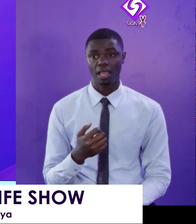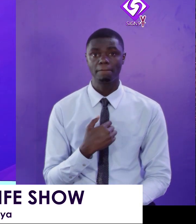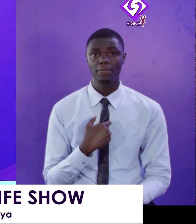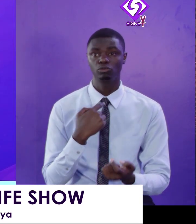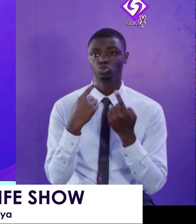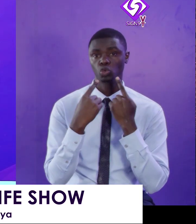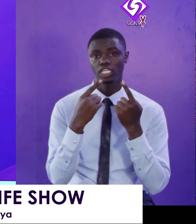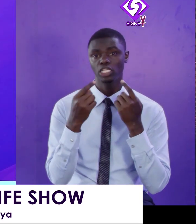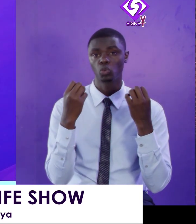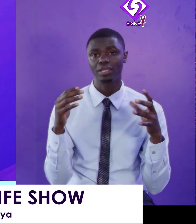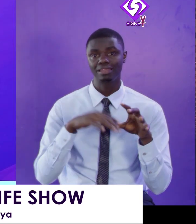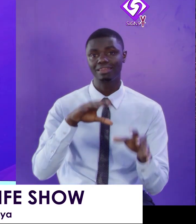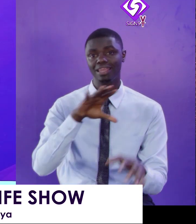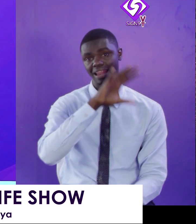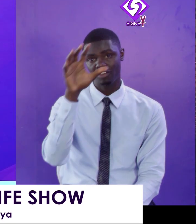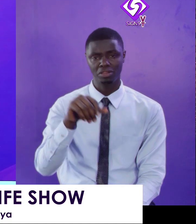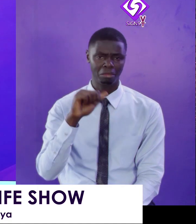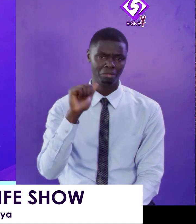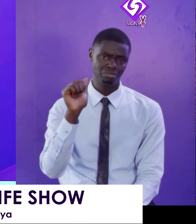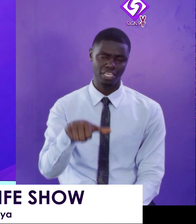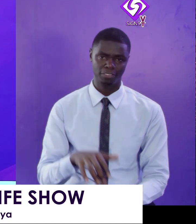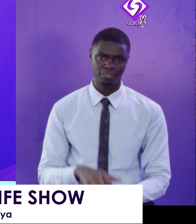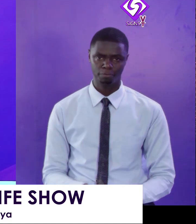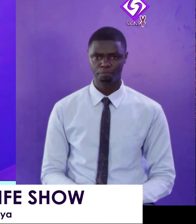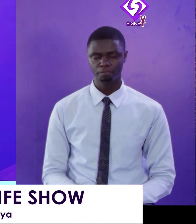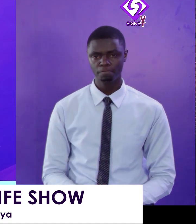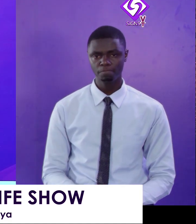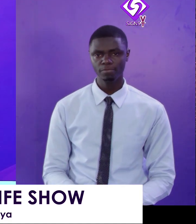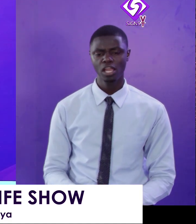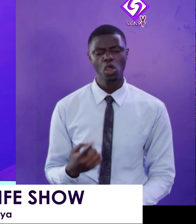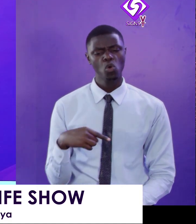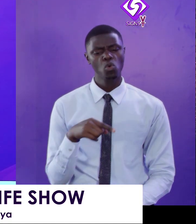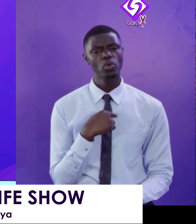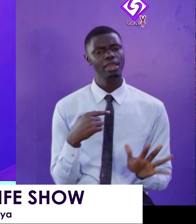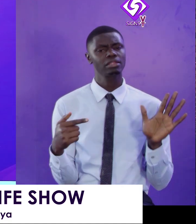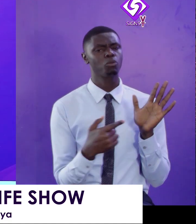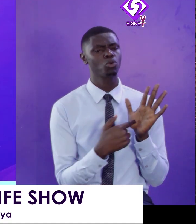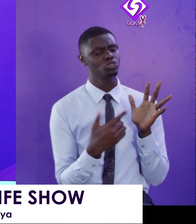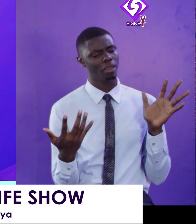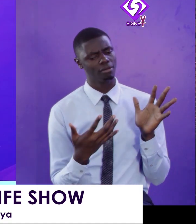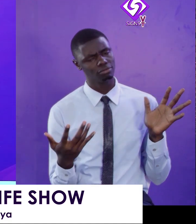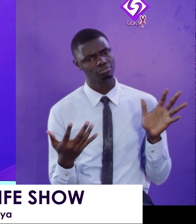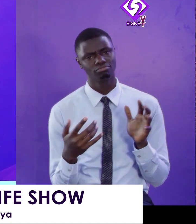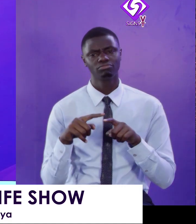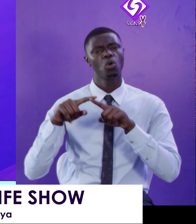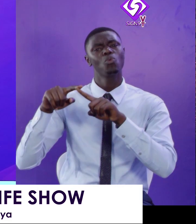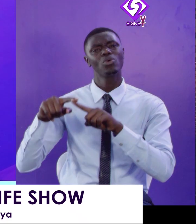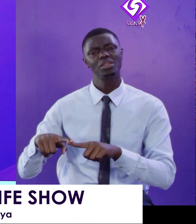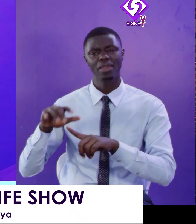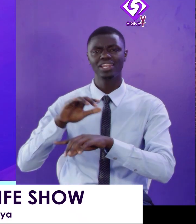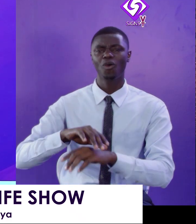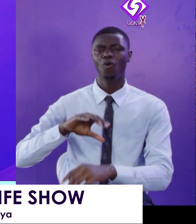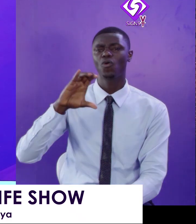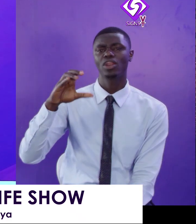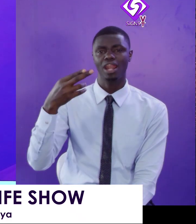us in Africa? Yeah. We have been at a point where we depend on charity.